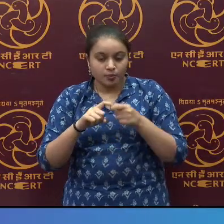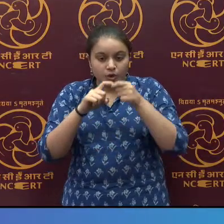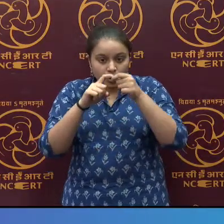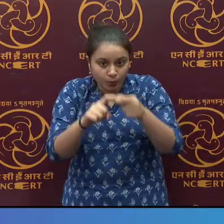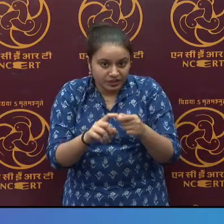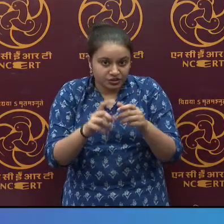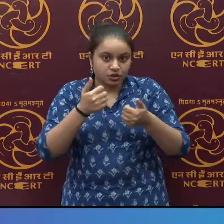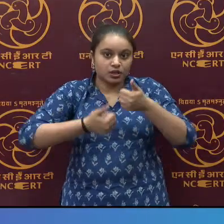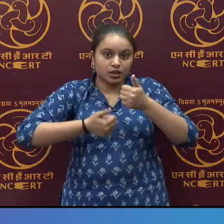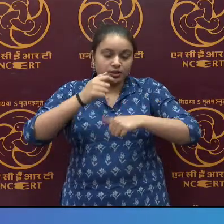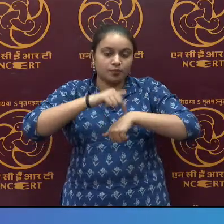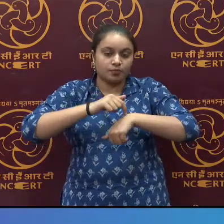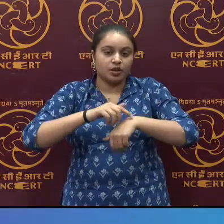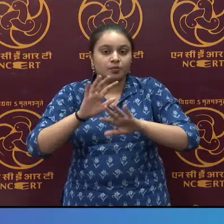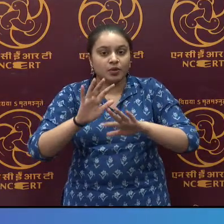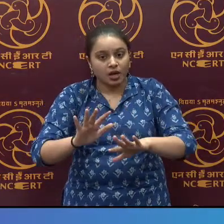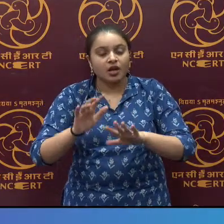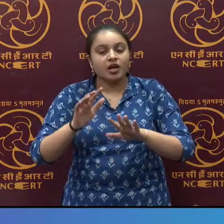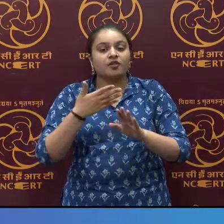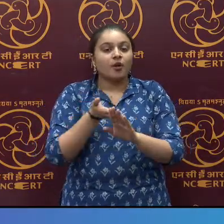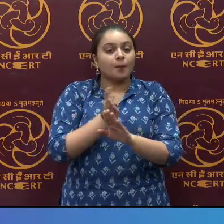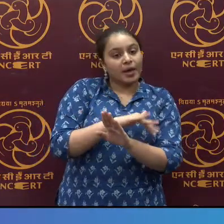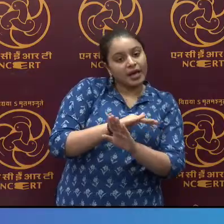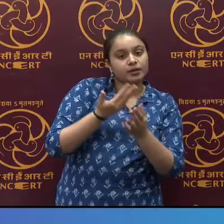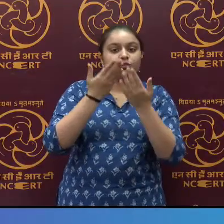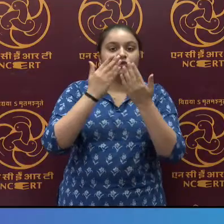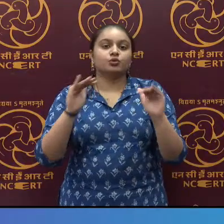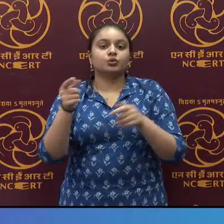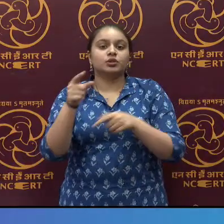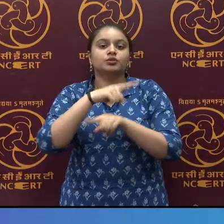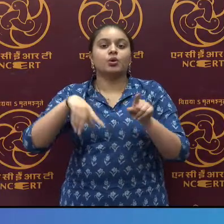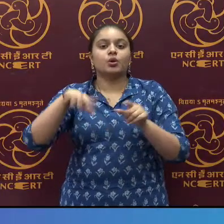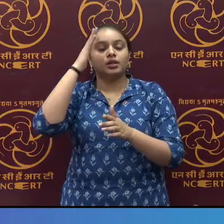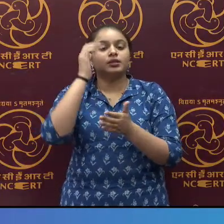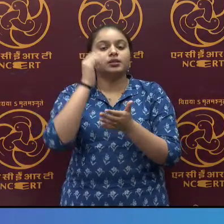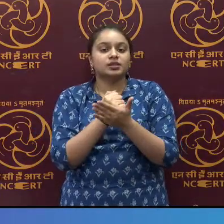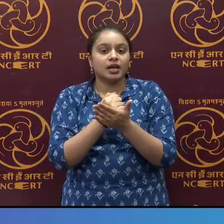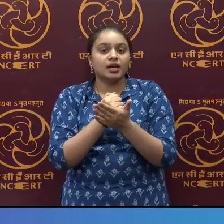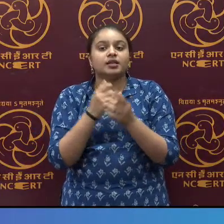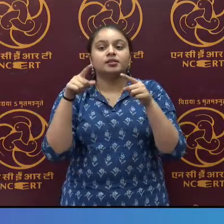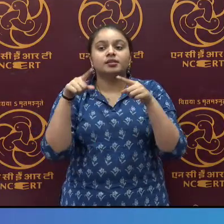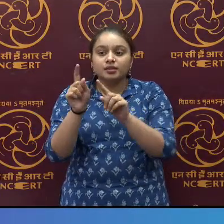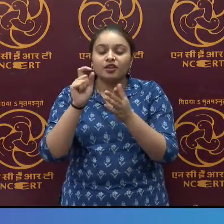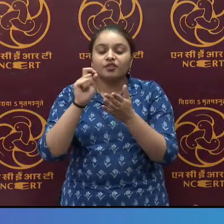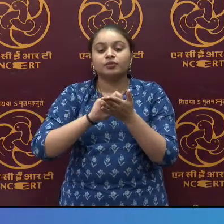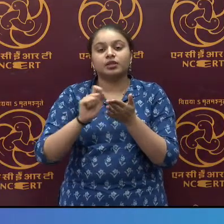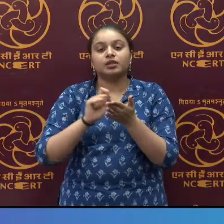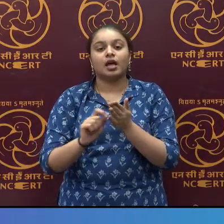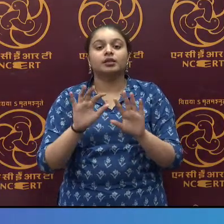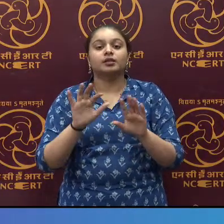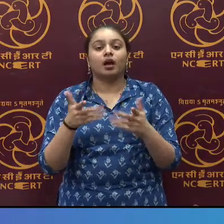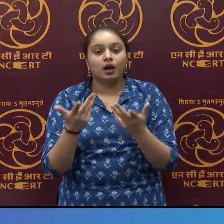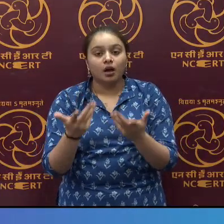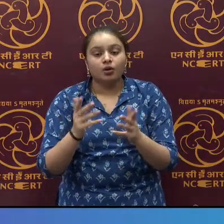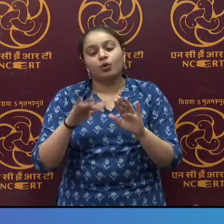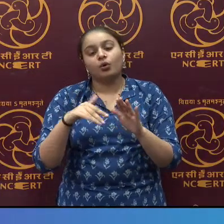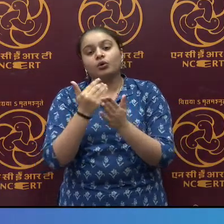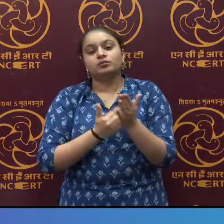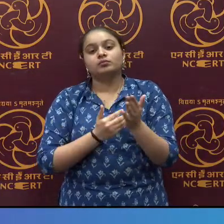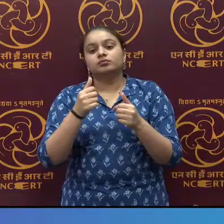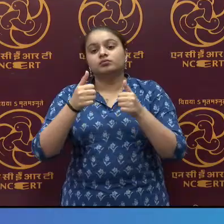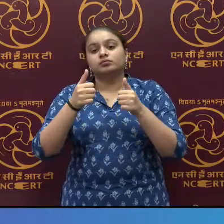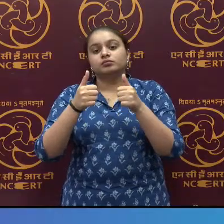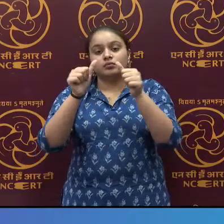the examination, and of course before that as well, the students can decide what exactly they should be writing and they can secure better marks